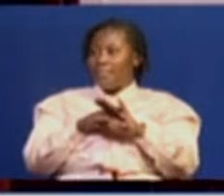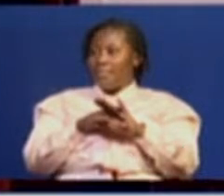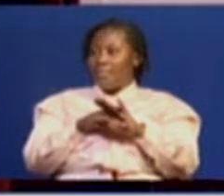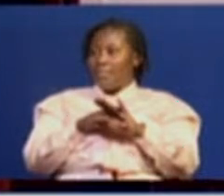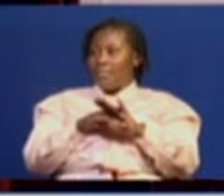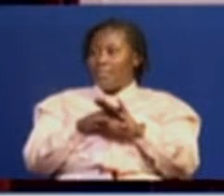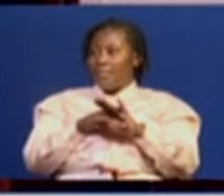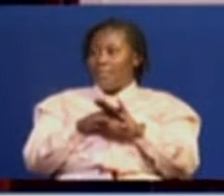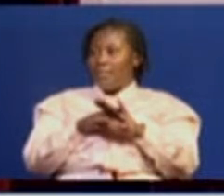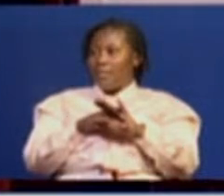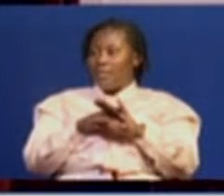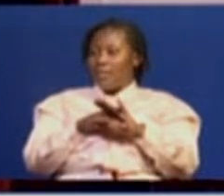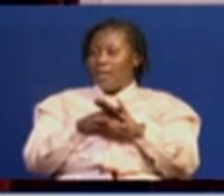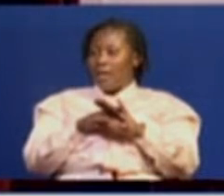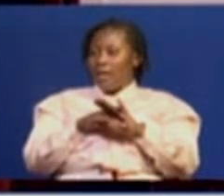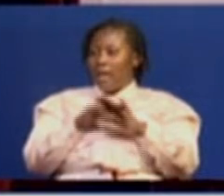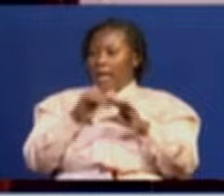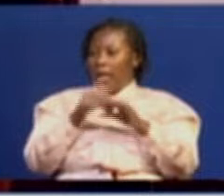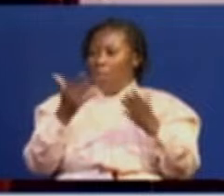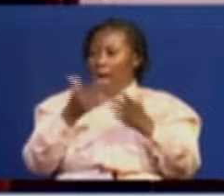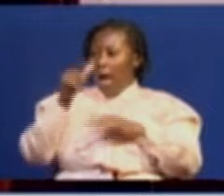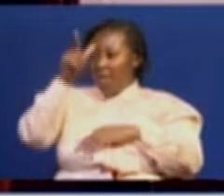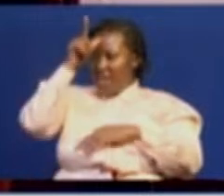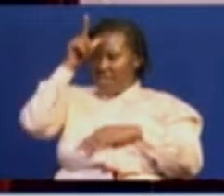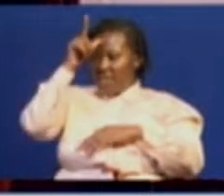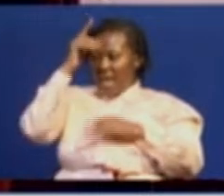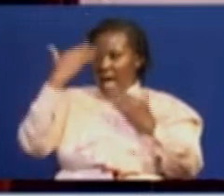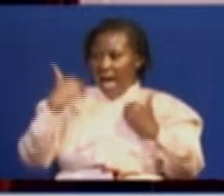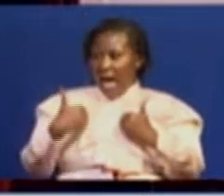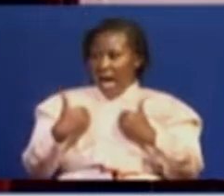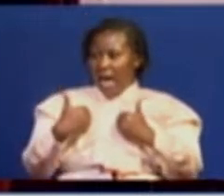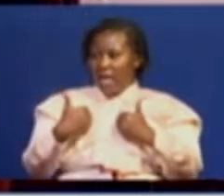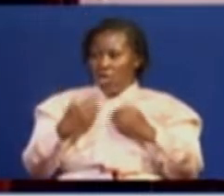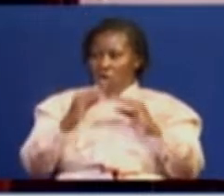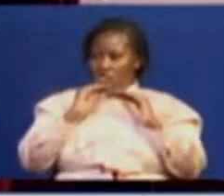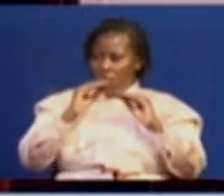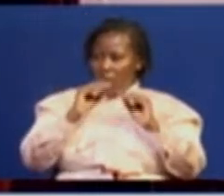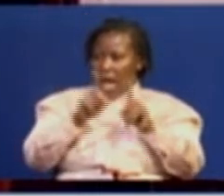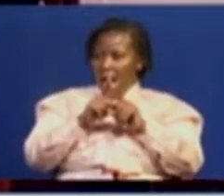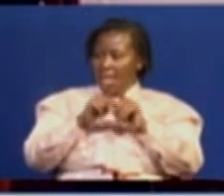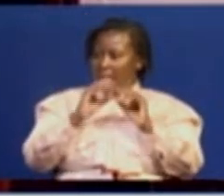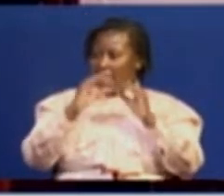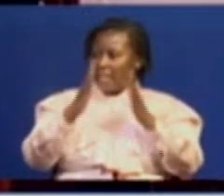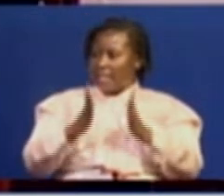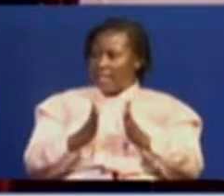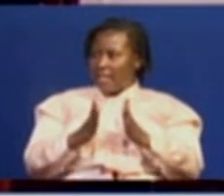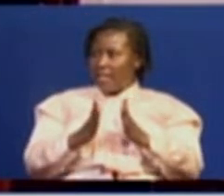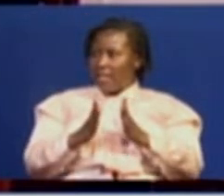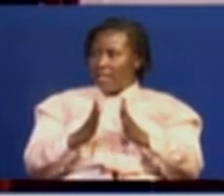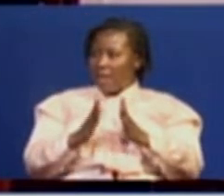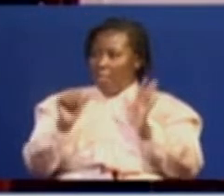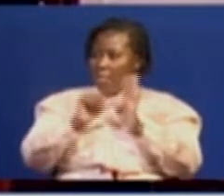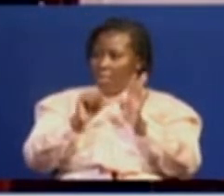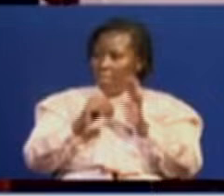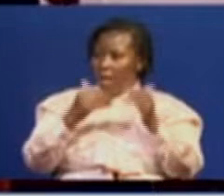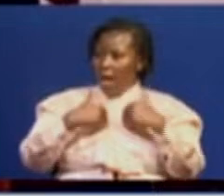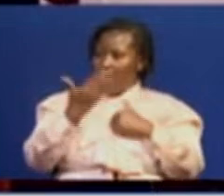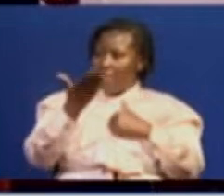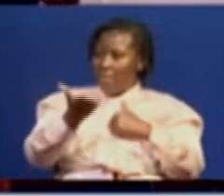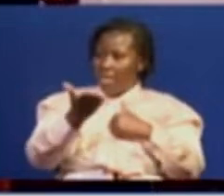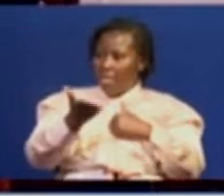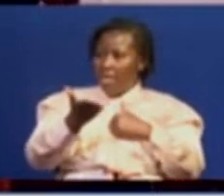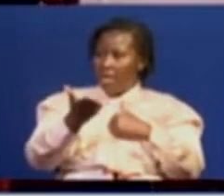in a range where I lastly taught as a teacher, there was a